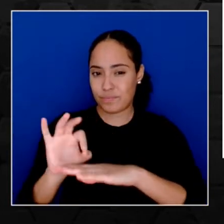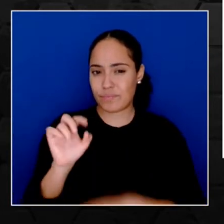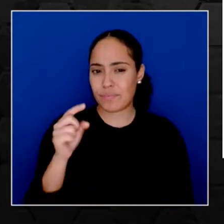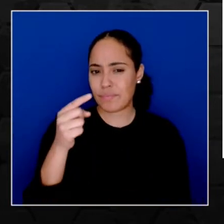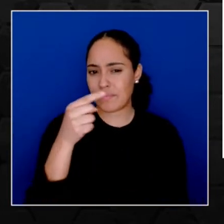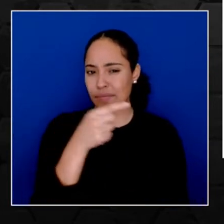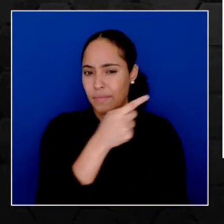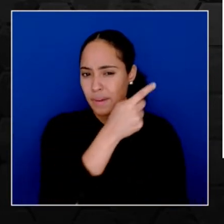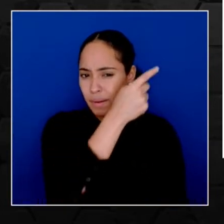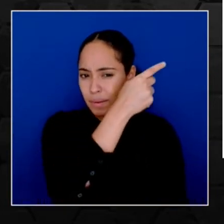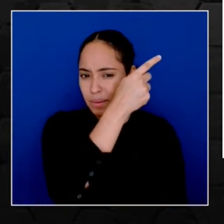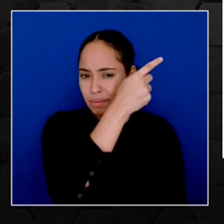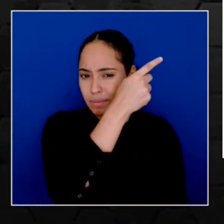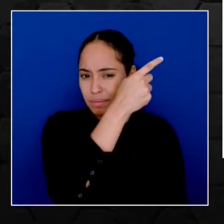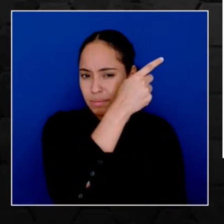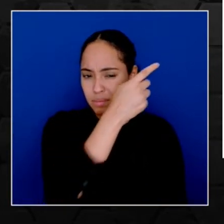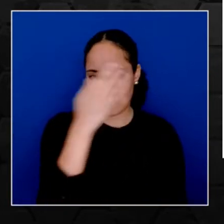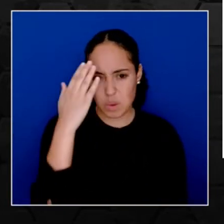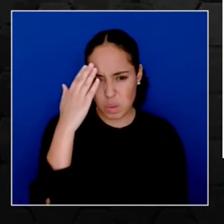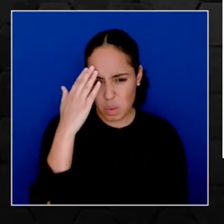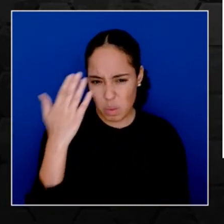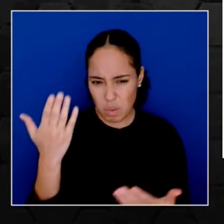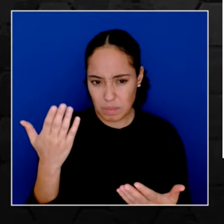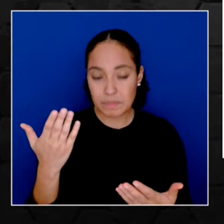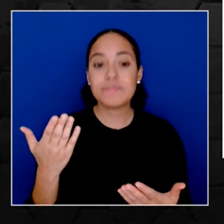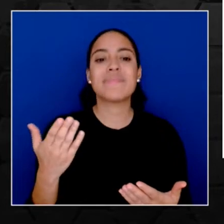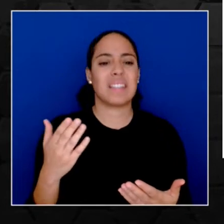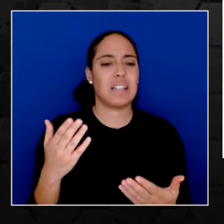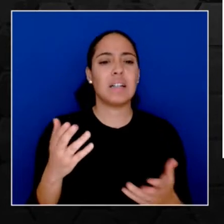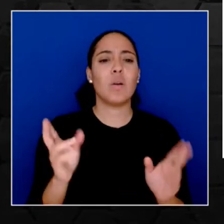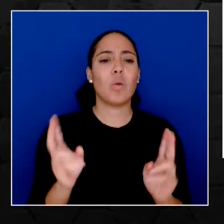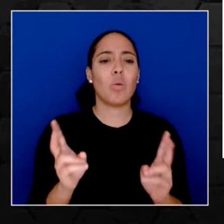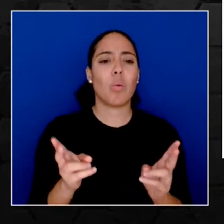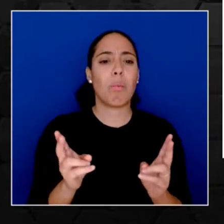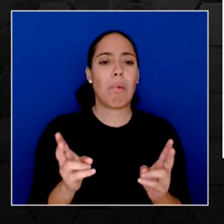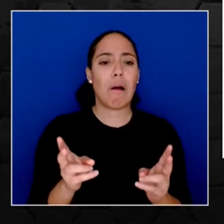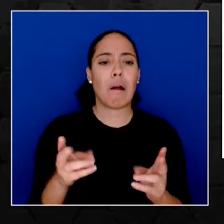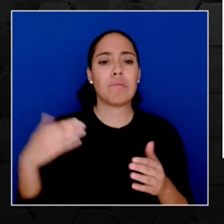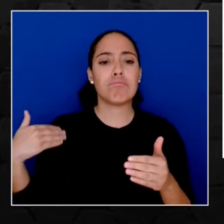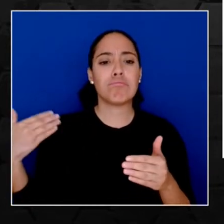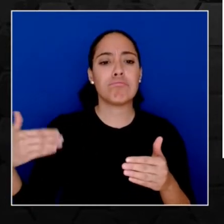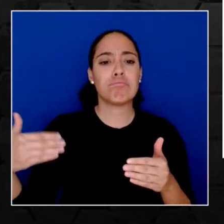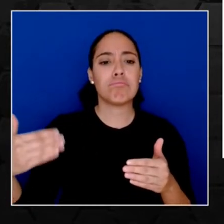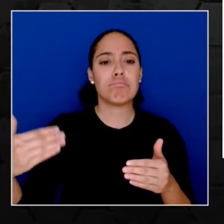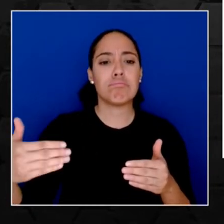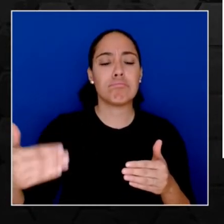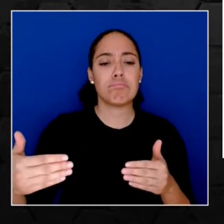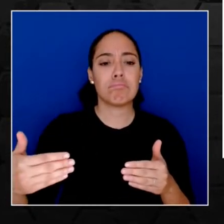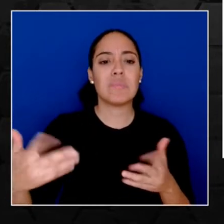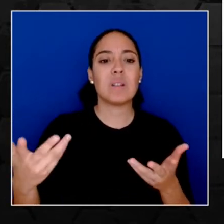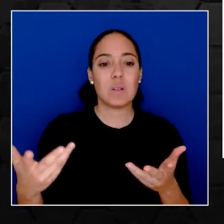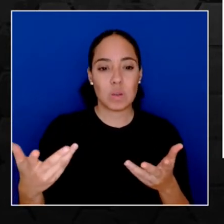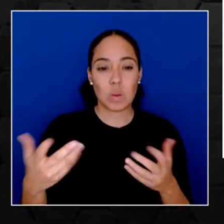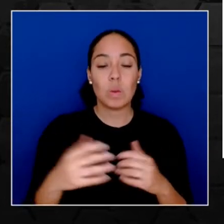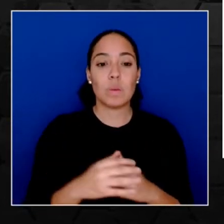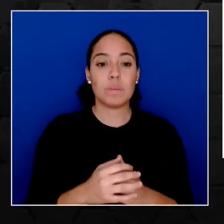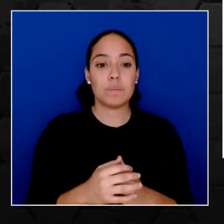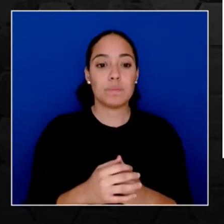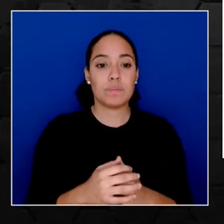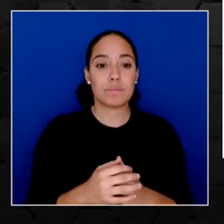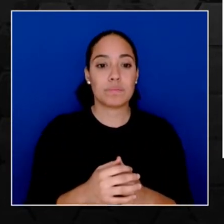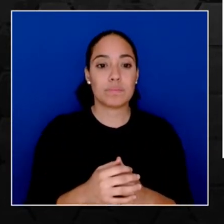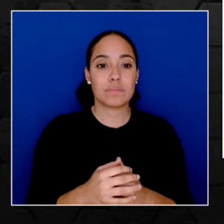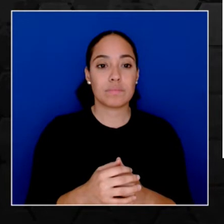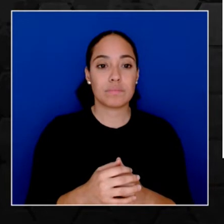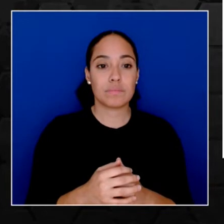loss function, actually it's normal thing, like how I can reduce the errors that I got from the loss function. Basically I have to